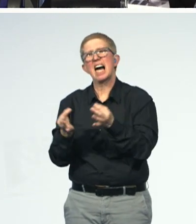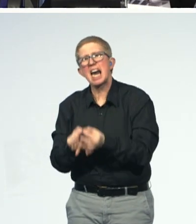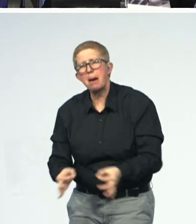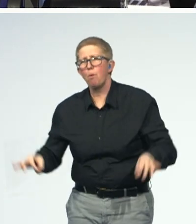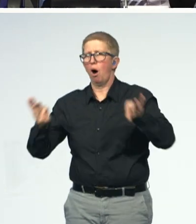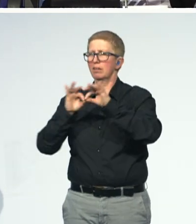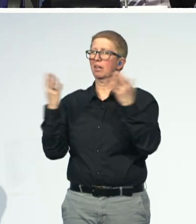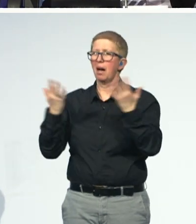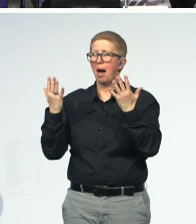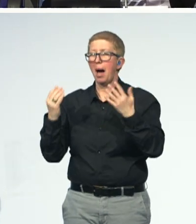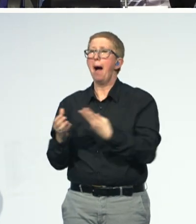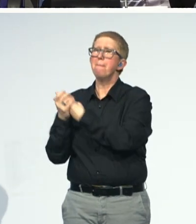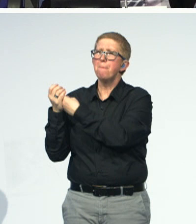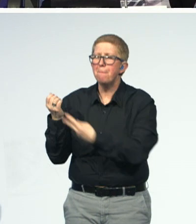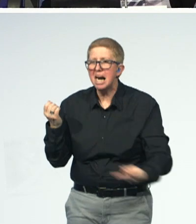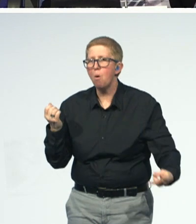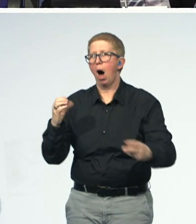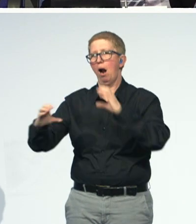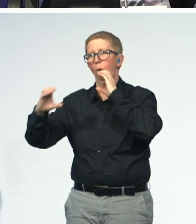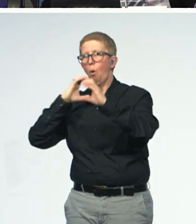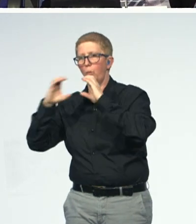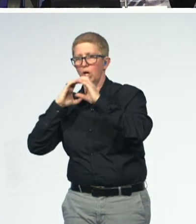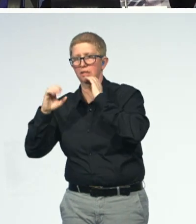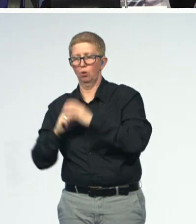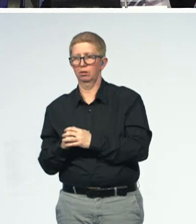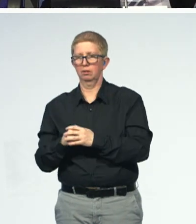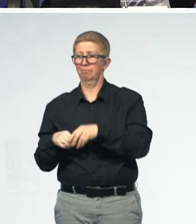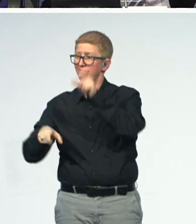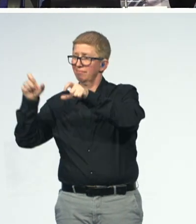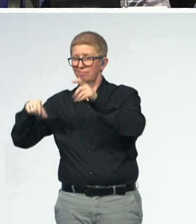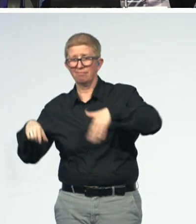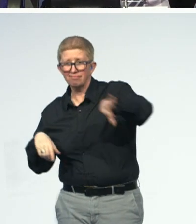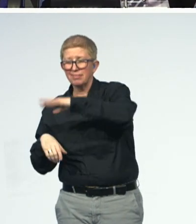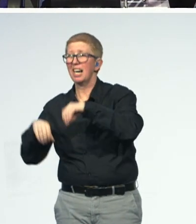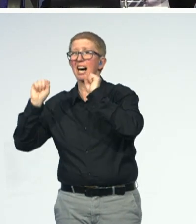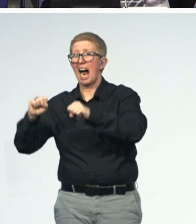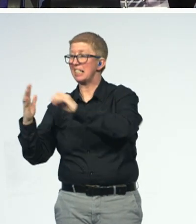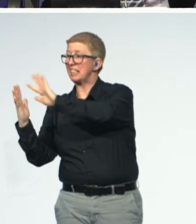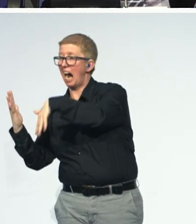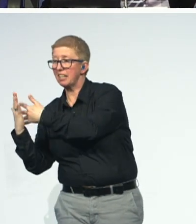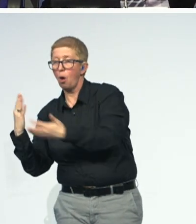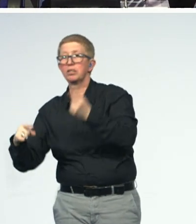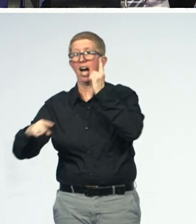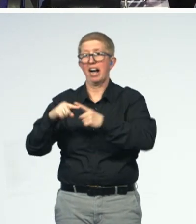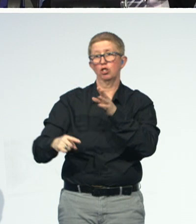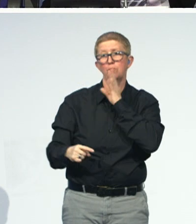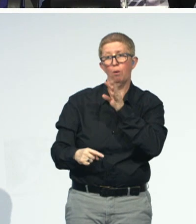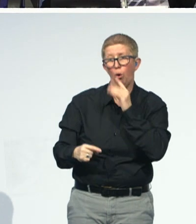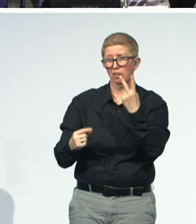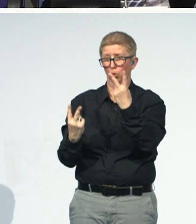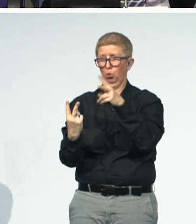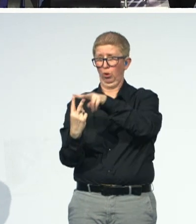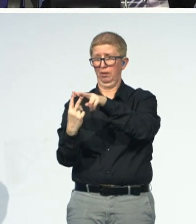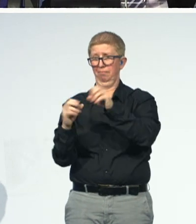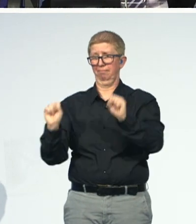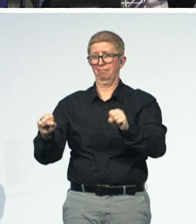students are using sign language and spoken language. Deaf hearing co-teaching, and we have included a critical mass of deaf